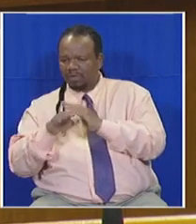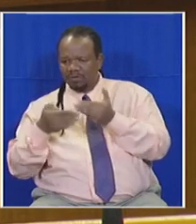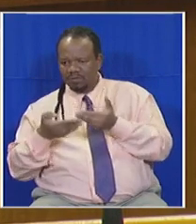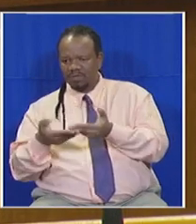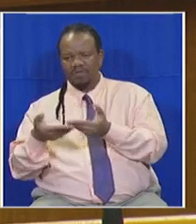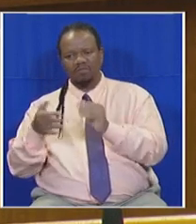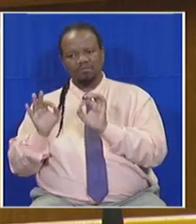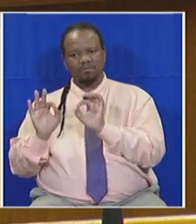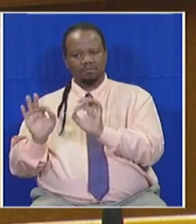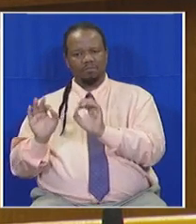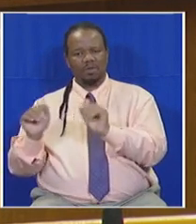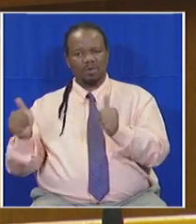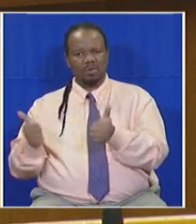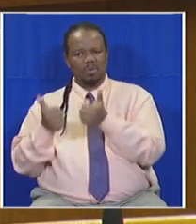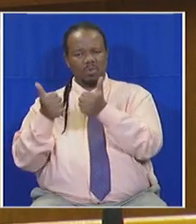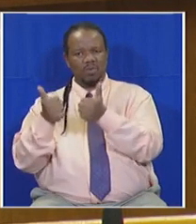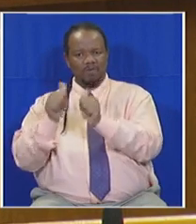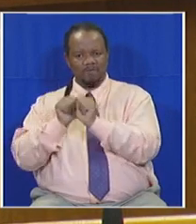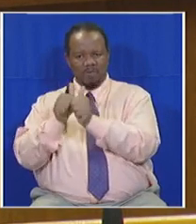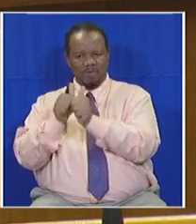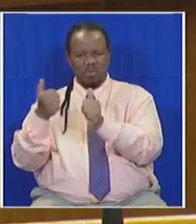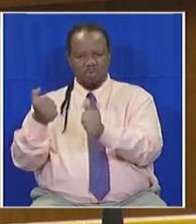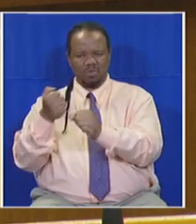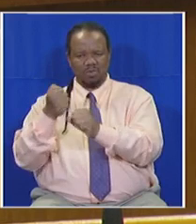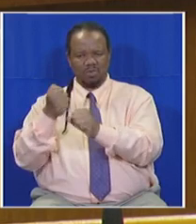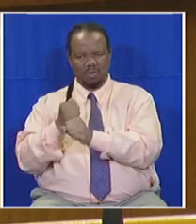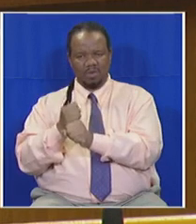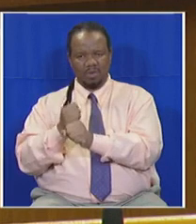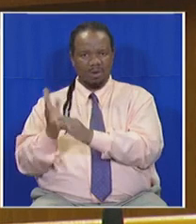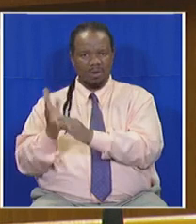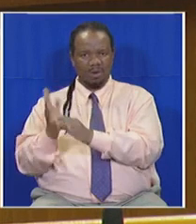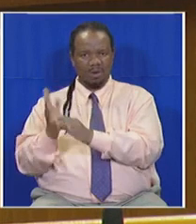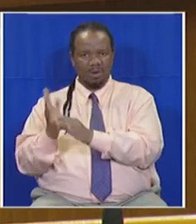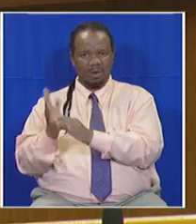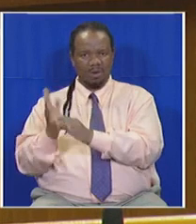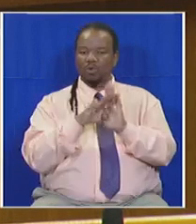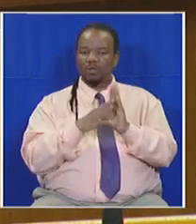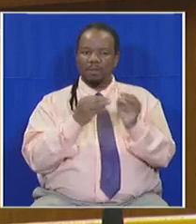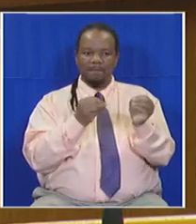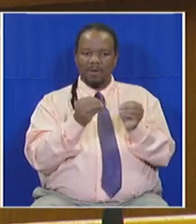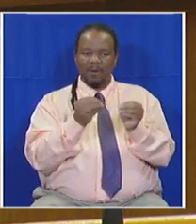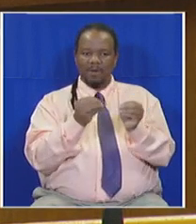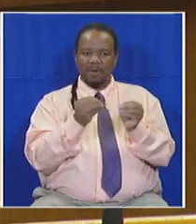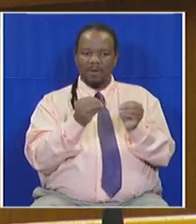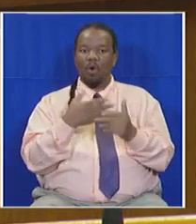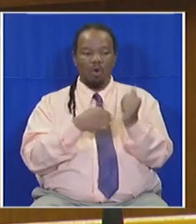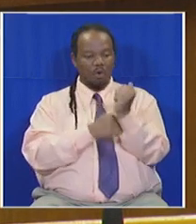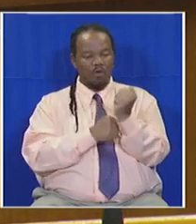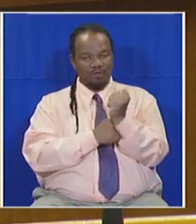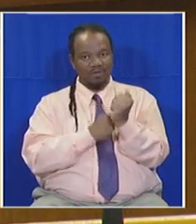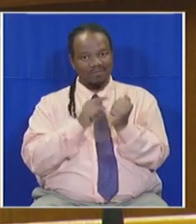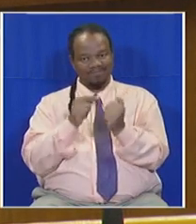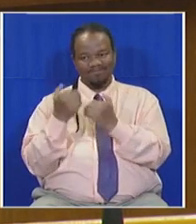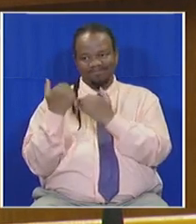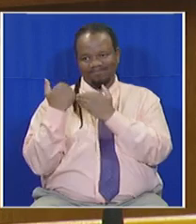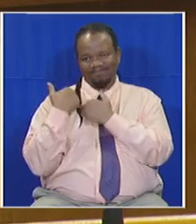the right quality and standard. A project management office has been established with the role of facilitating the